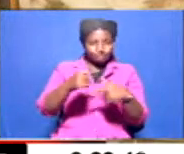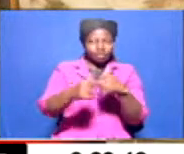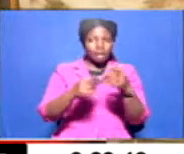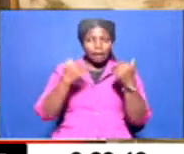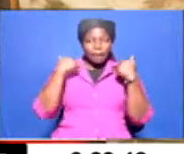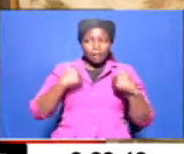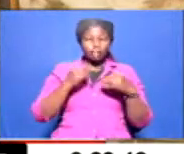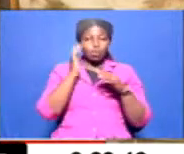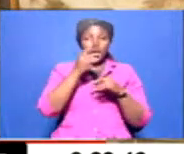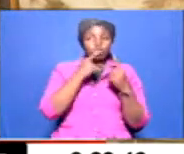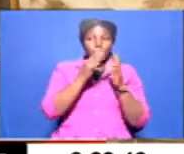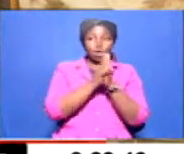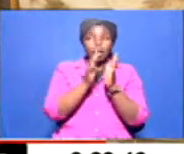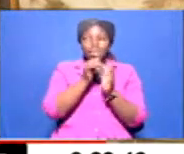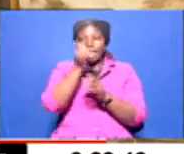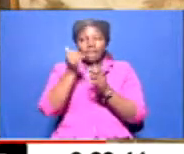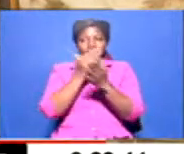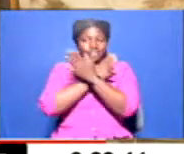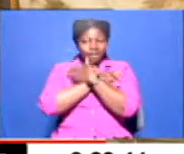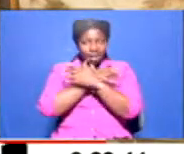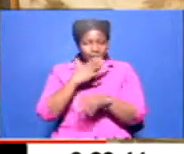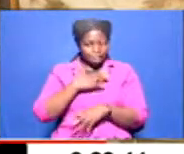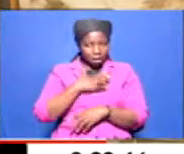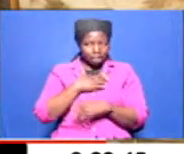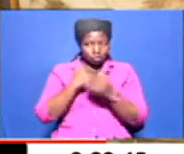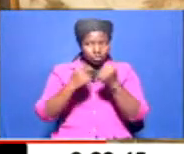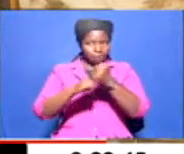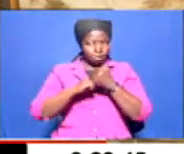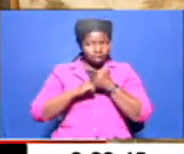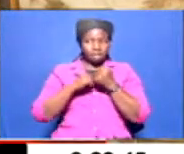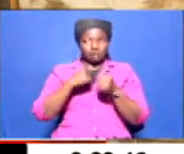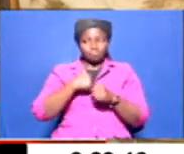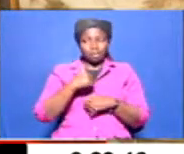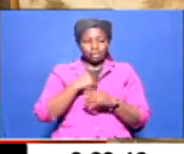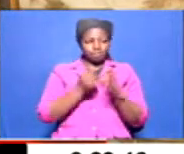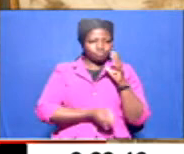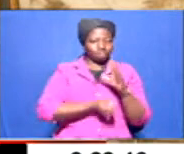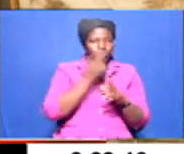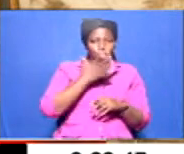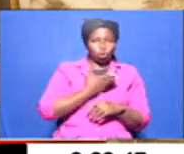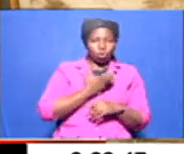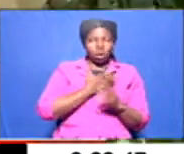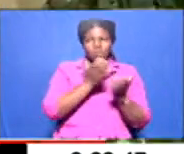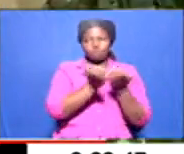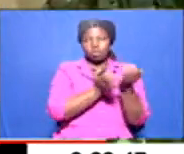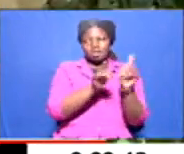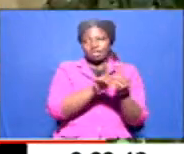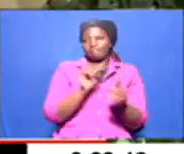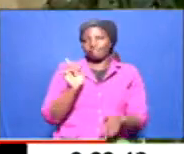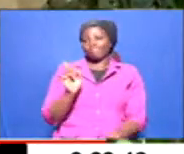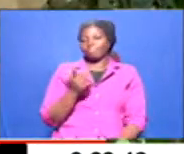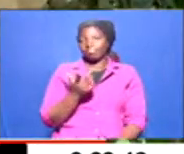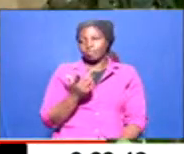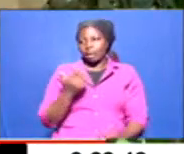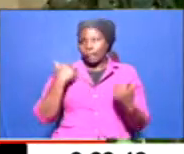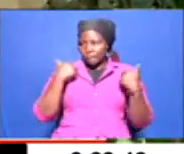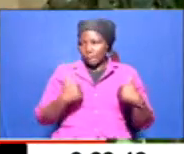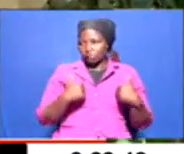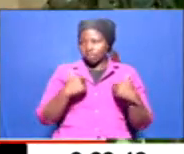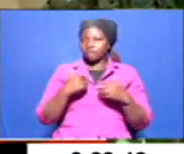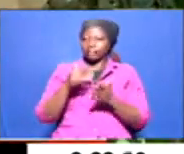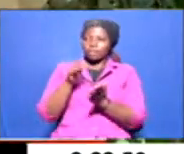na wenzangu na mimi wan support kidogo, na mimi nifungue biashara yangu kama hii au pia nimekuwa nikiweka pesa